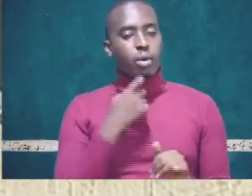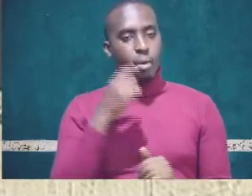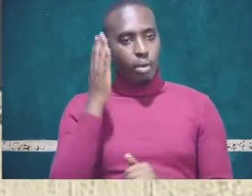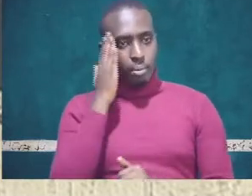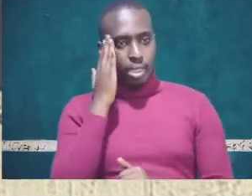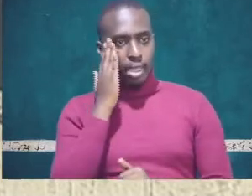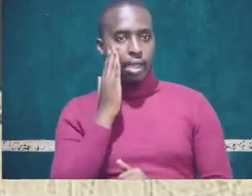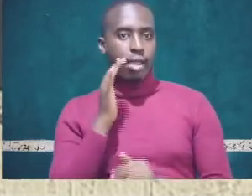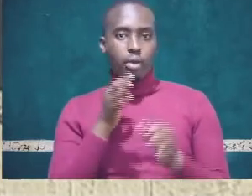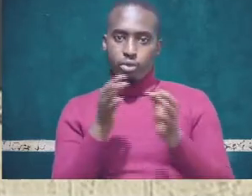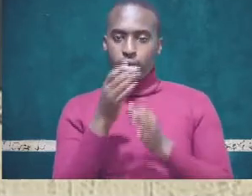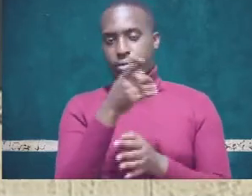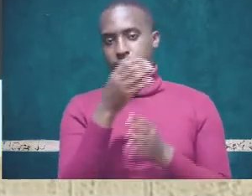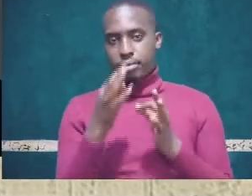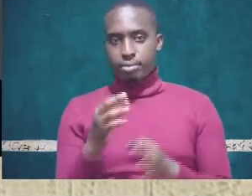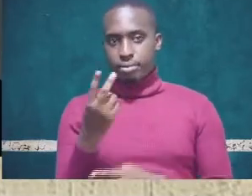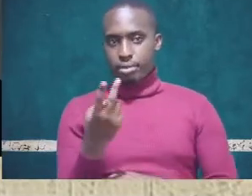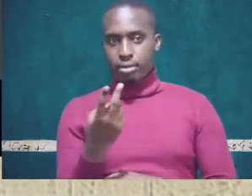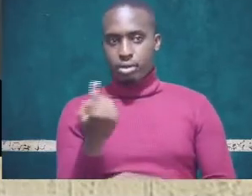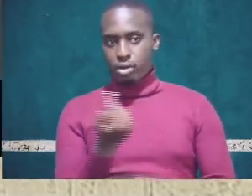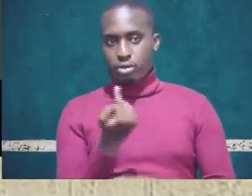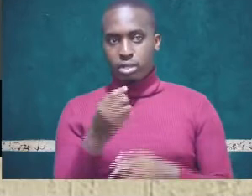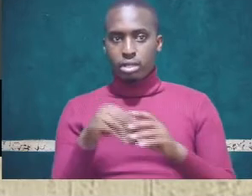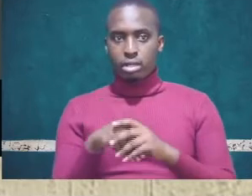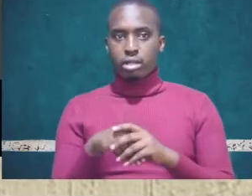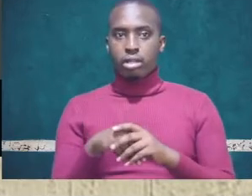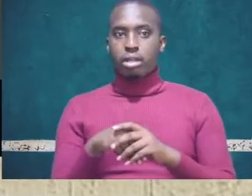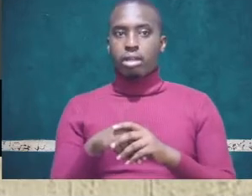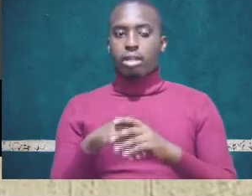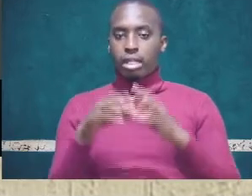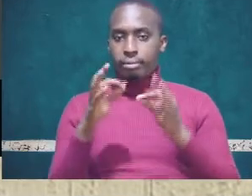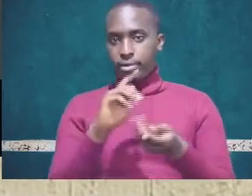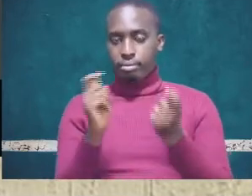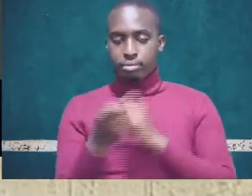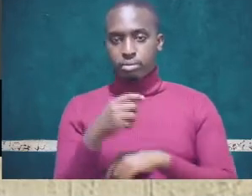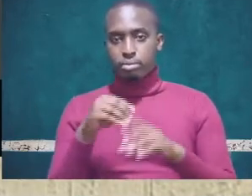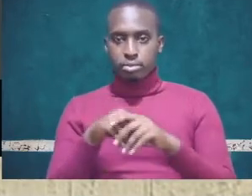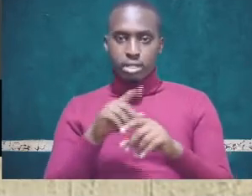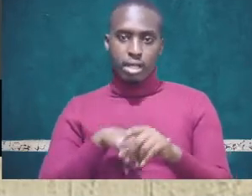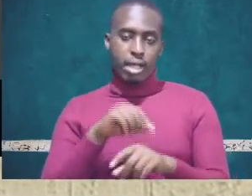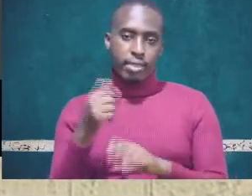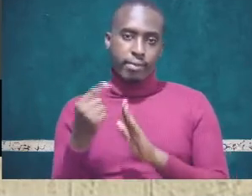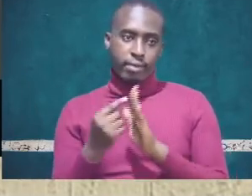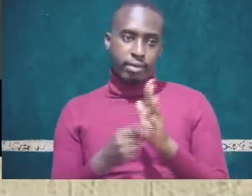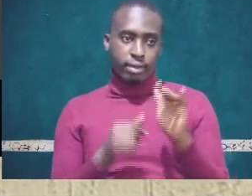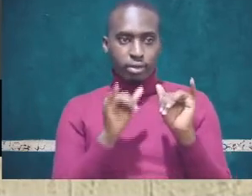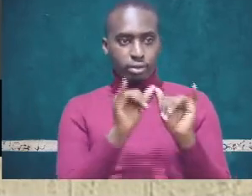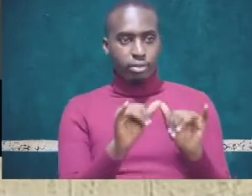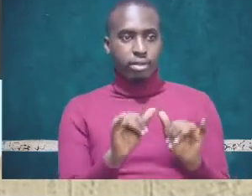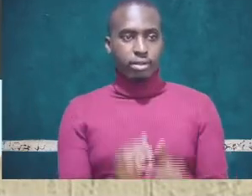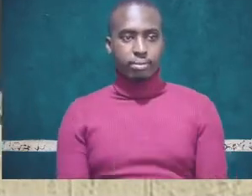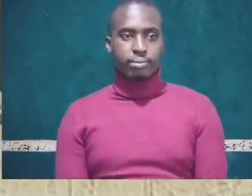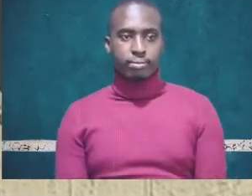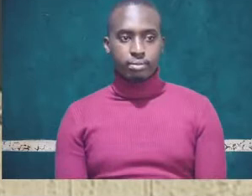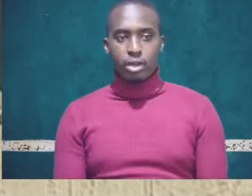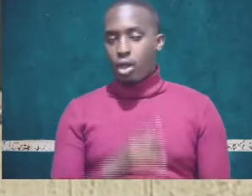to distinguish these two. Here, it is only price changing when other factors are constant.